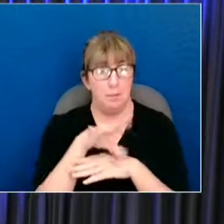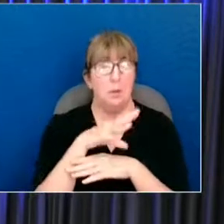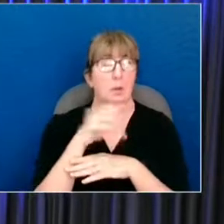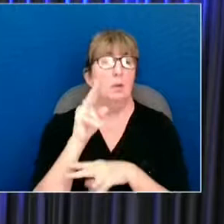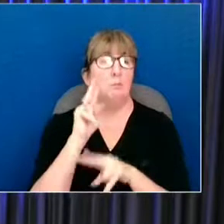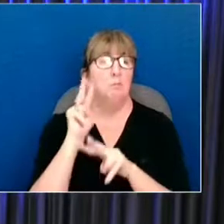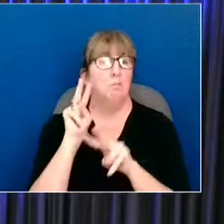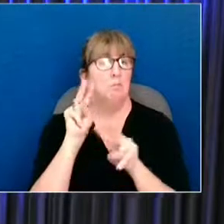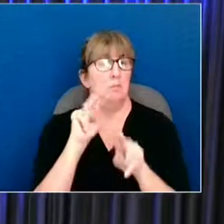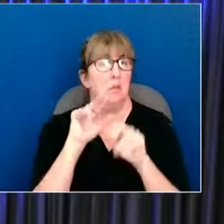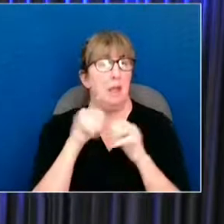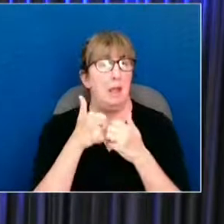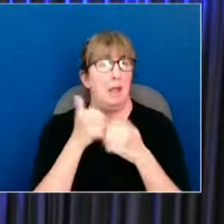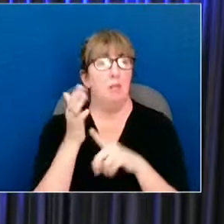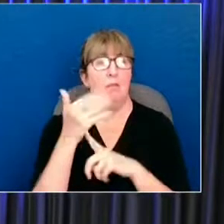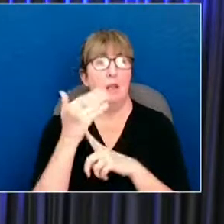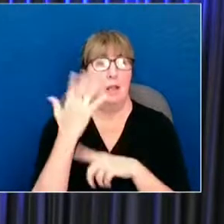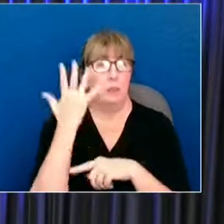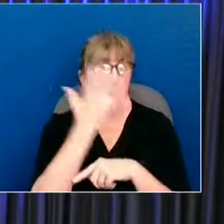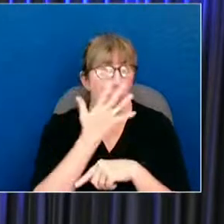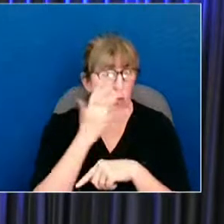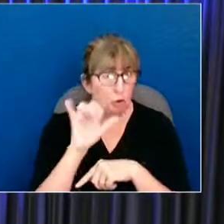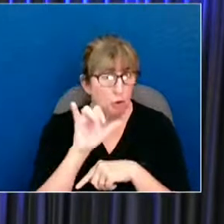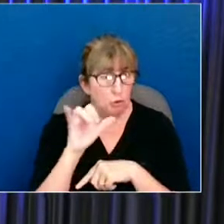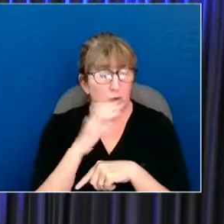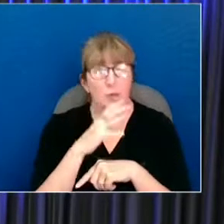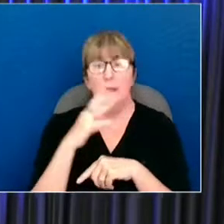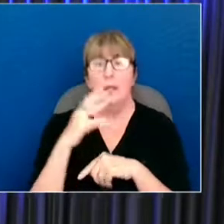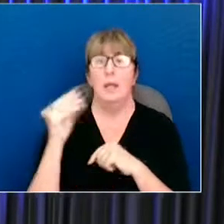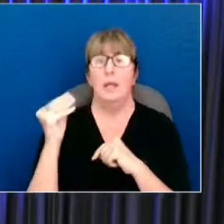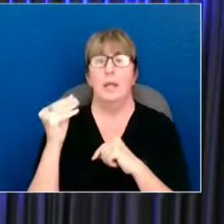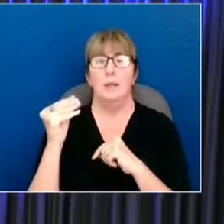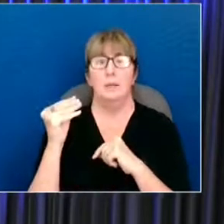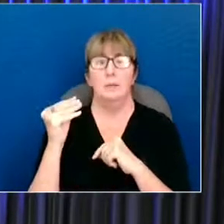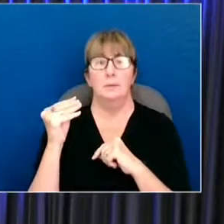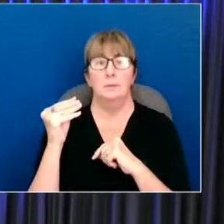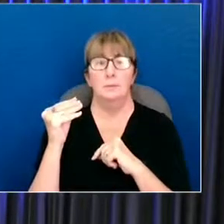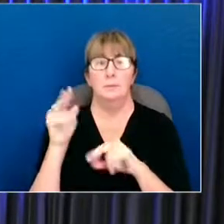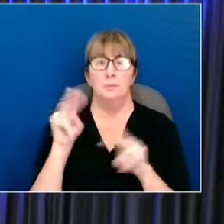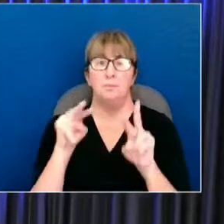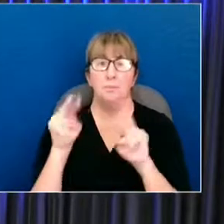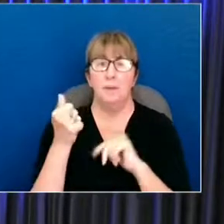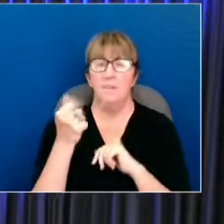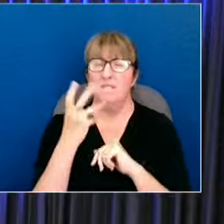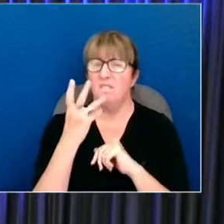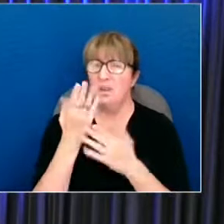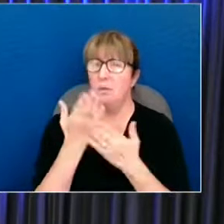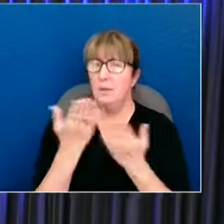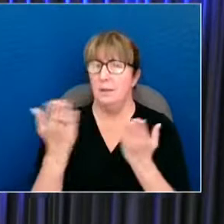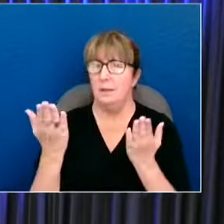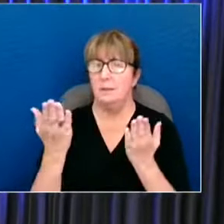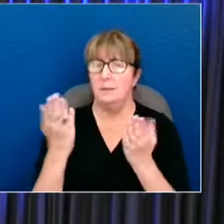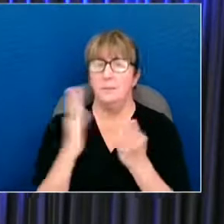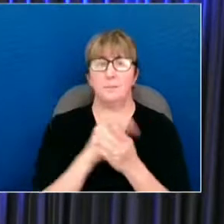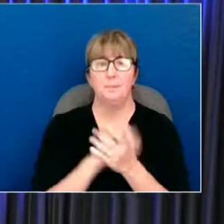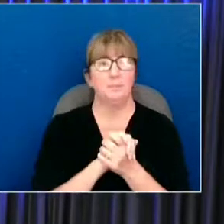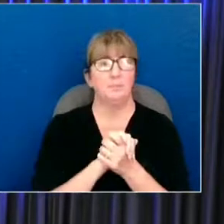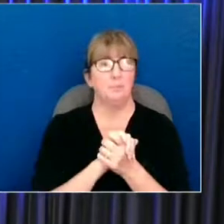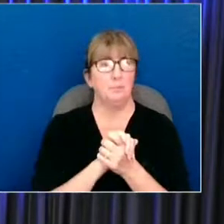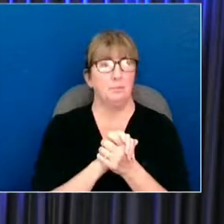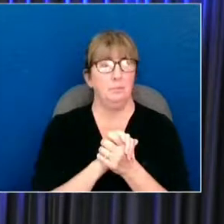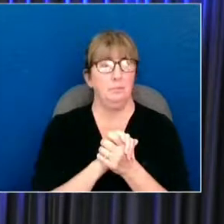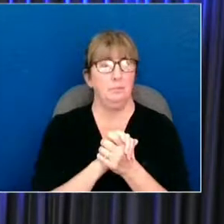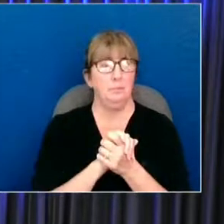those flags look. We'll also take a look at a few other items as